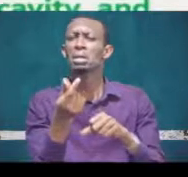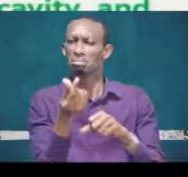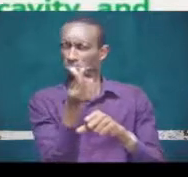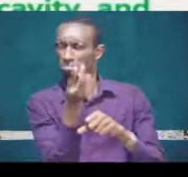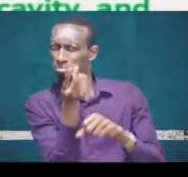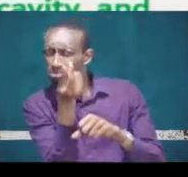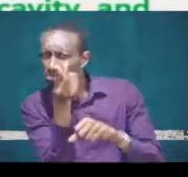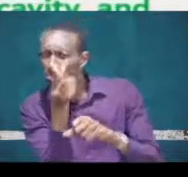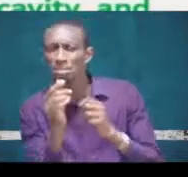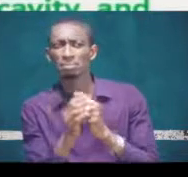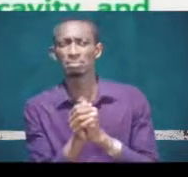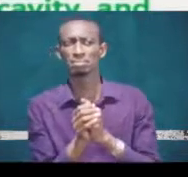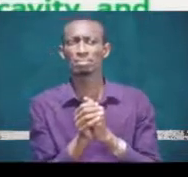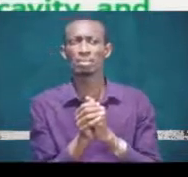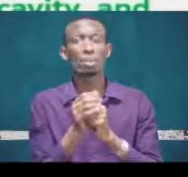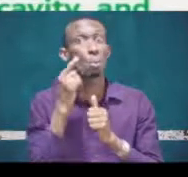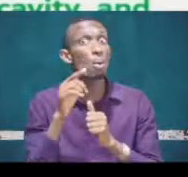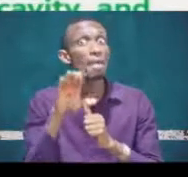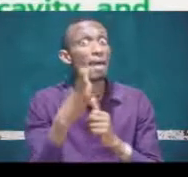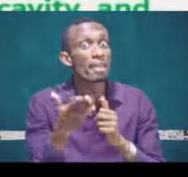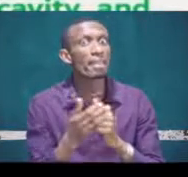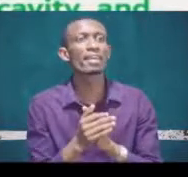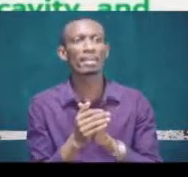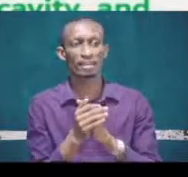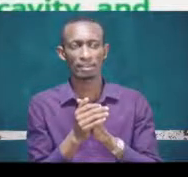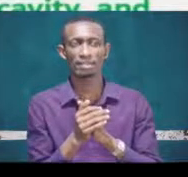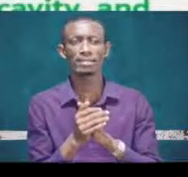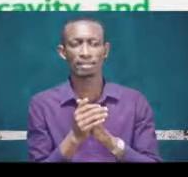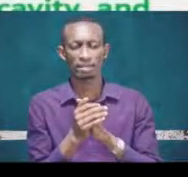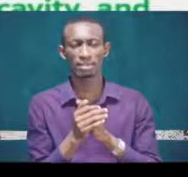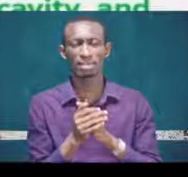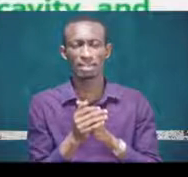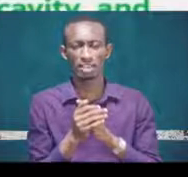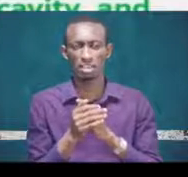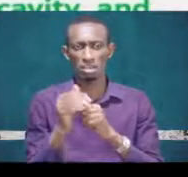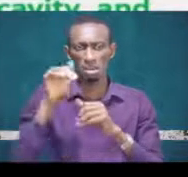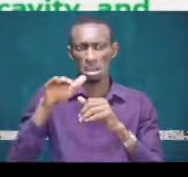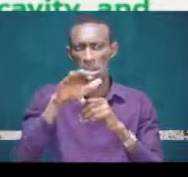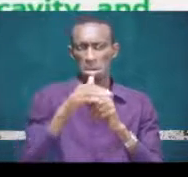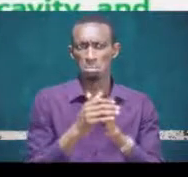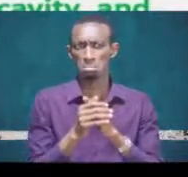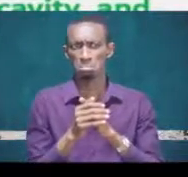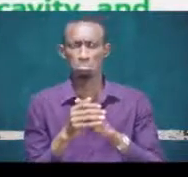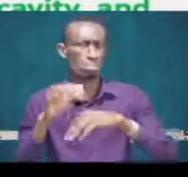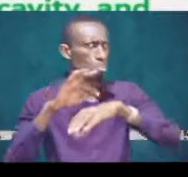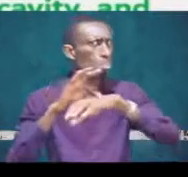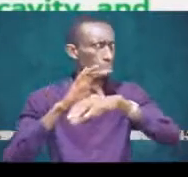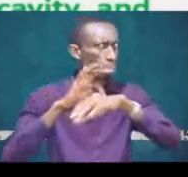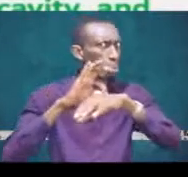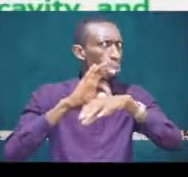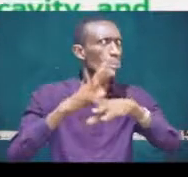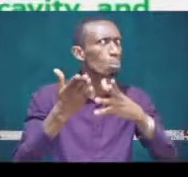higher layers. Where can we find stratified squamous epithelium? We can find them in the skin